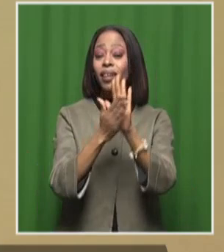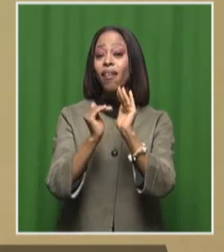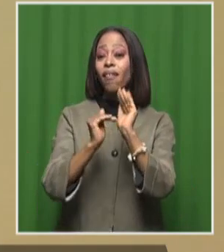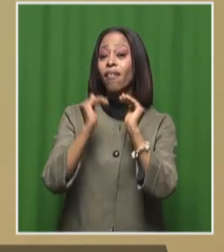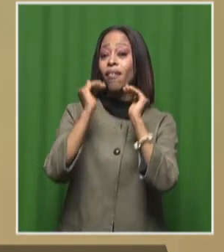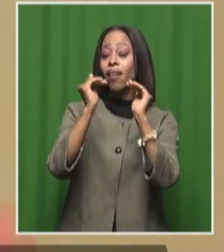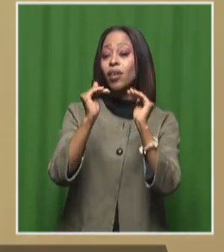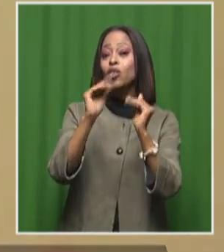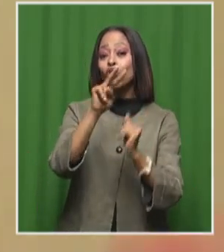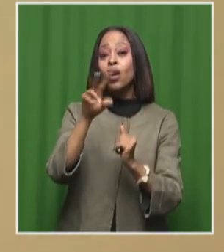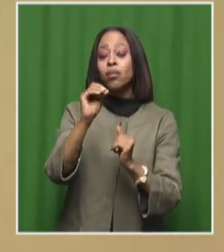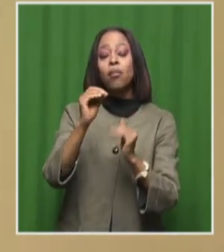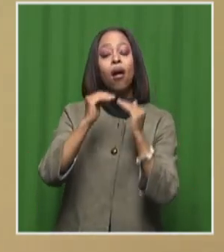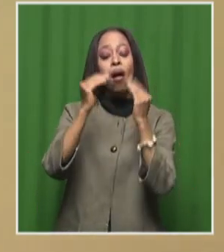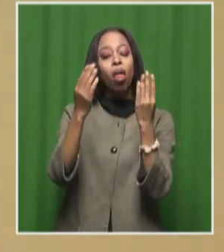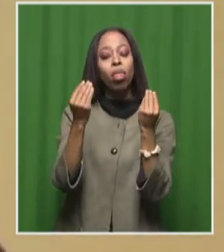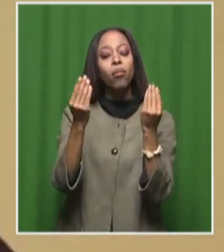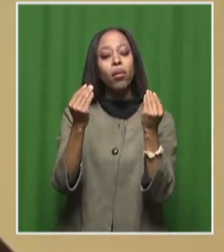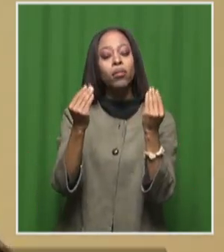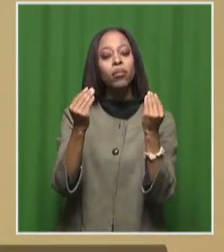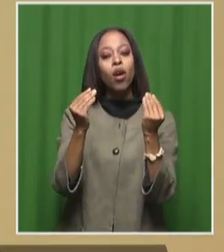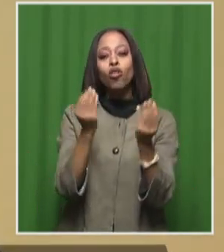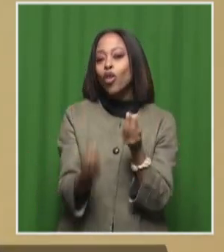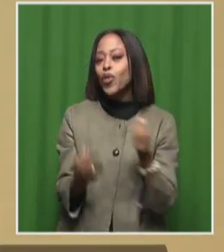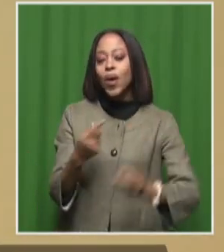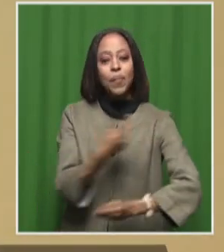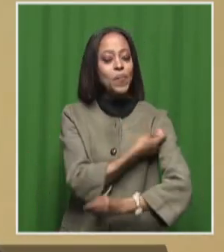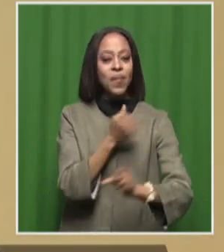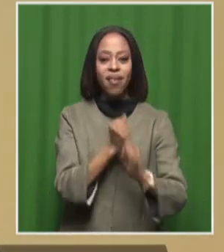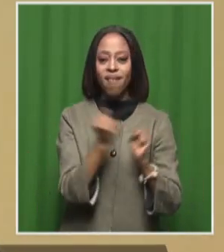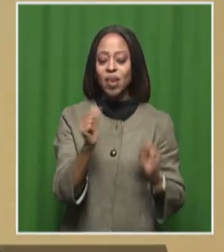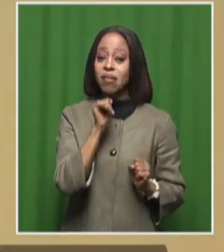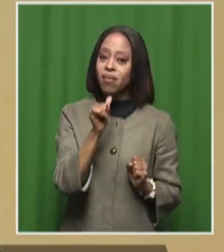the highest number of zero-dose children. Even if you have